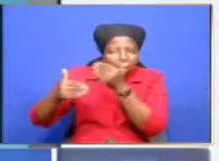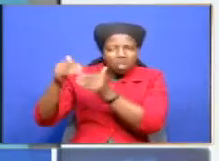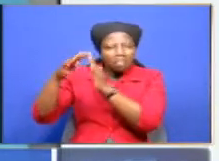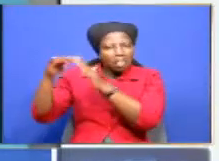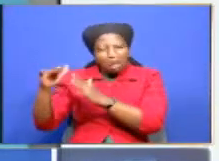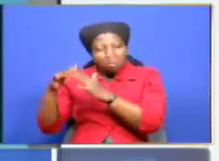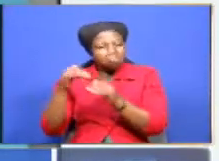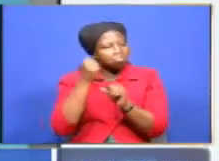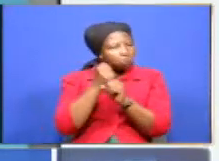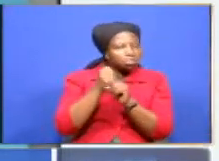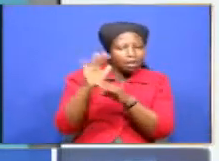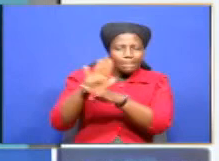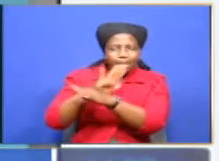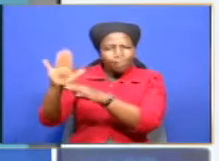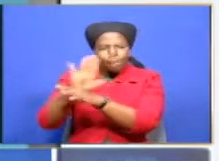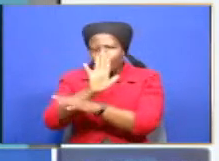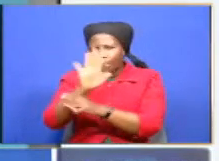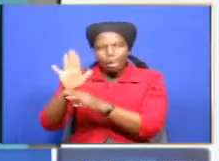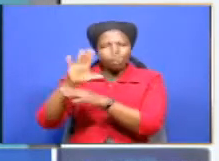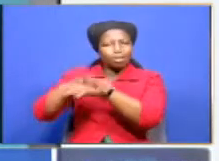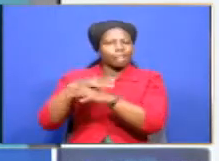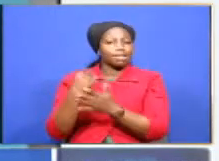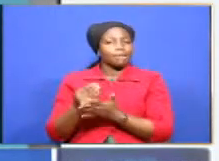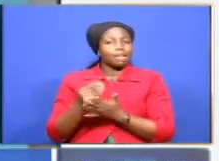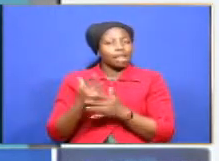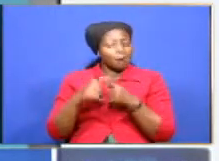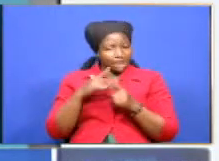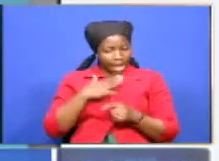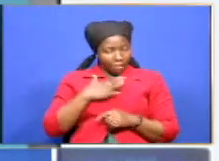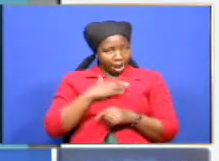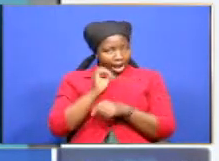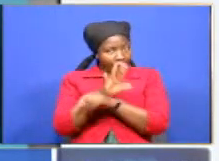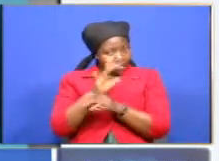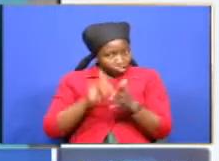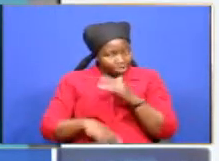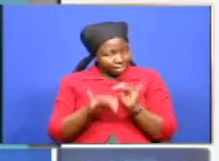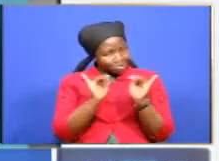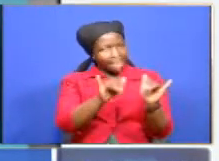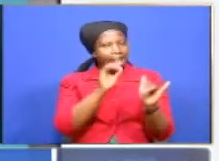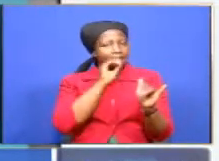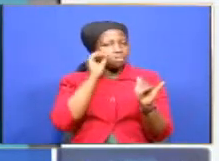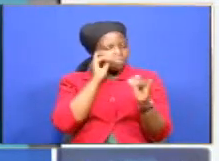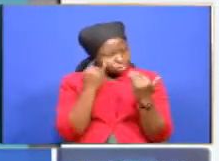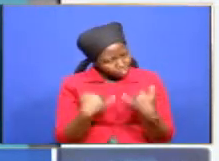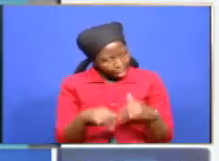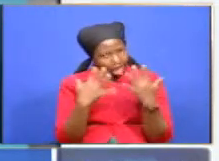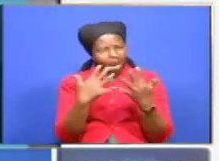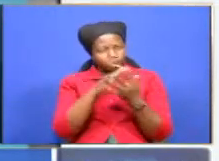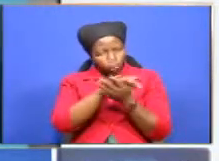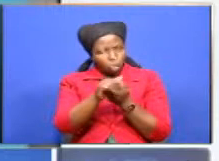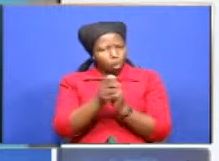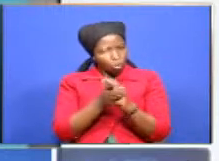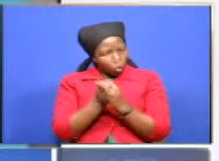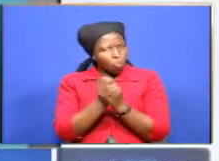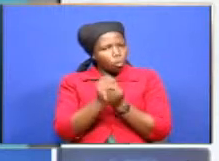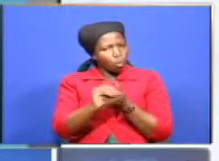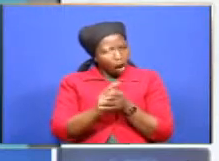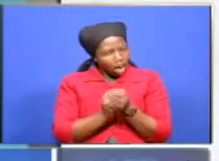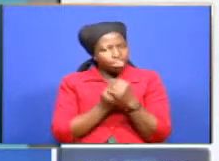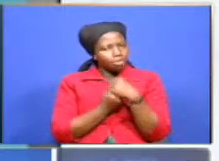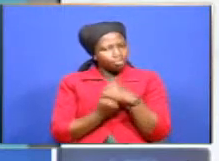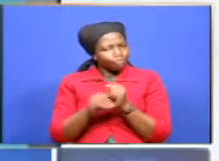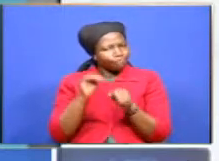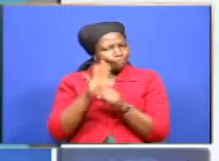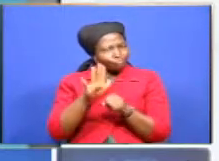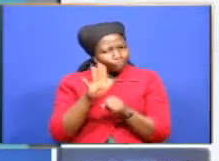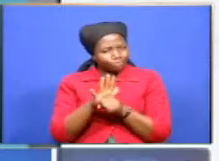always do to earn a living. But our advice is for them to stay at home, to try and wash their hands as much as possible, and